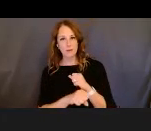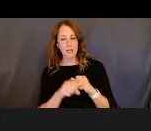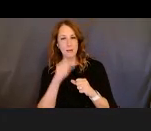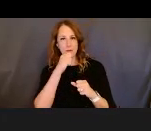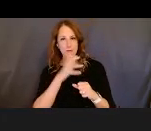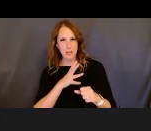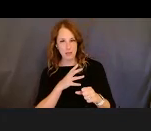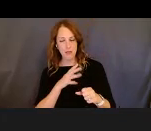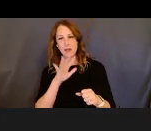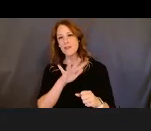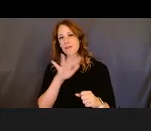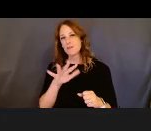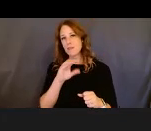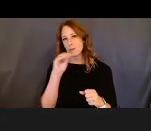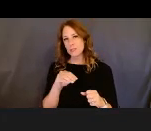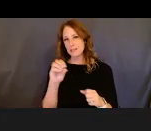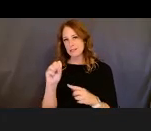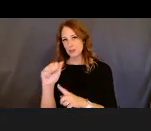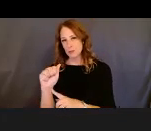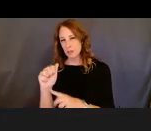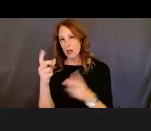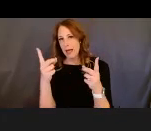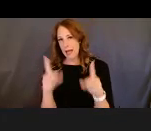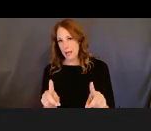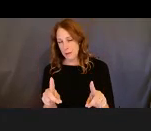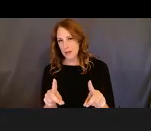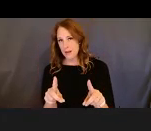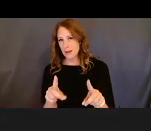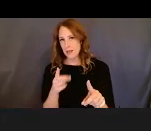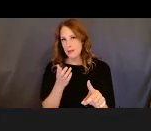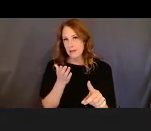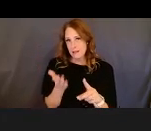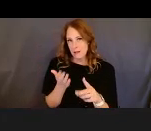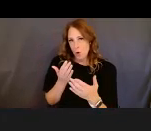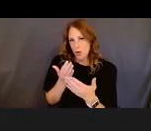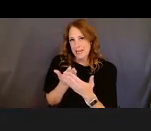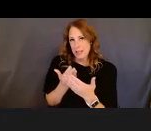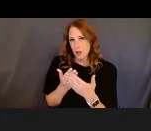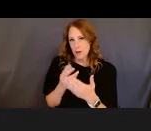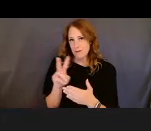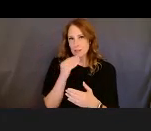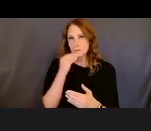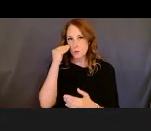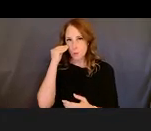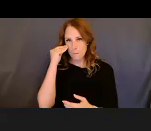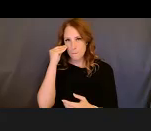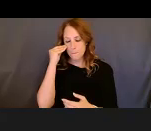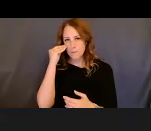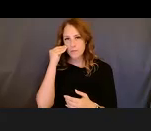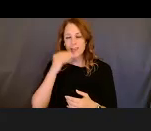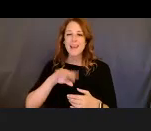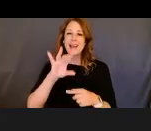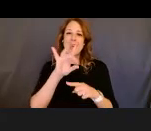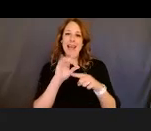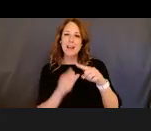55% of sexual assault occur at or near the victim's home. 8 out of